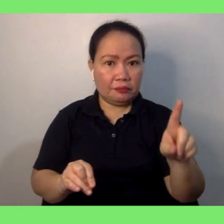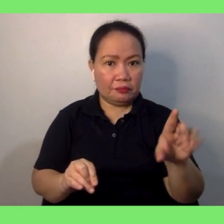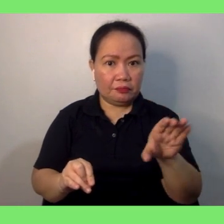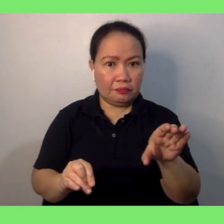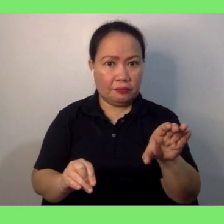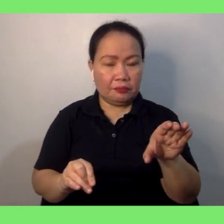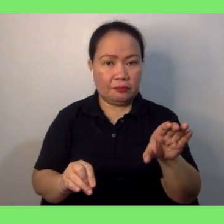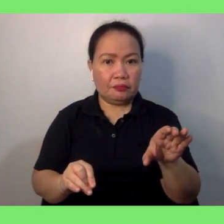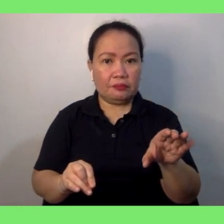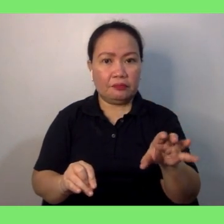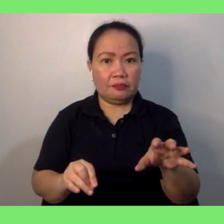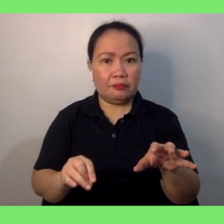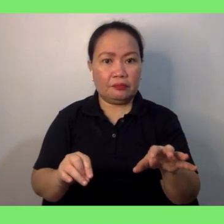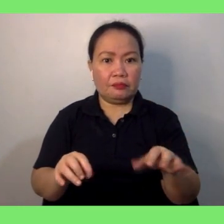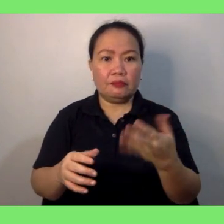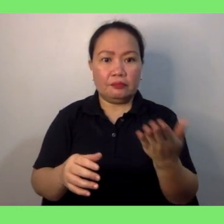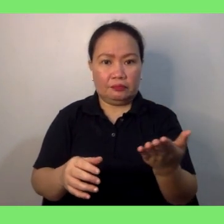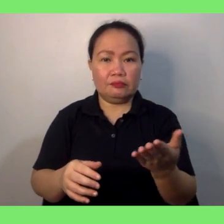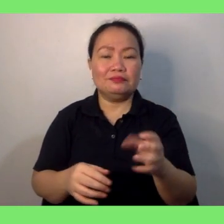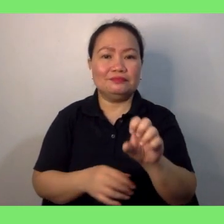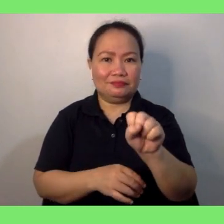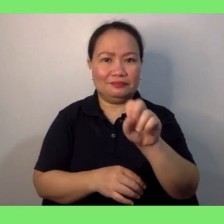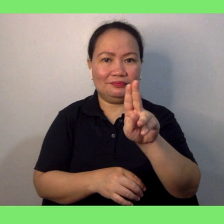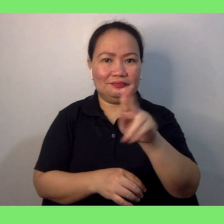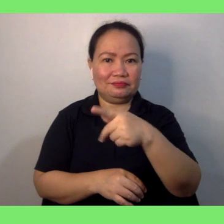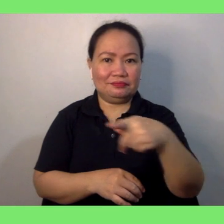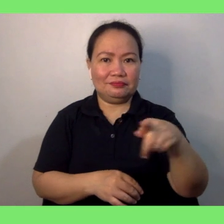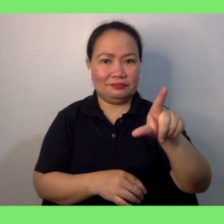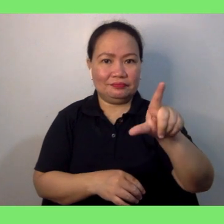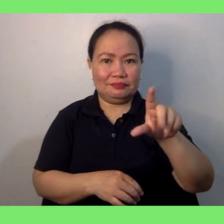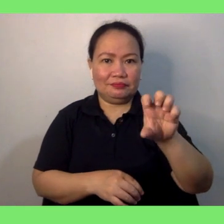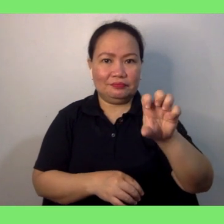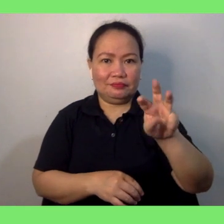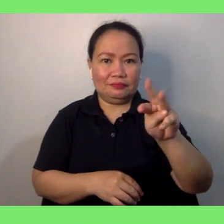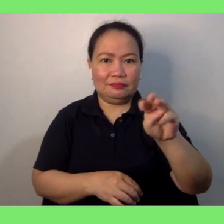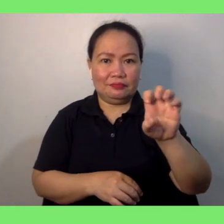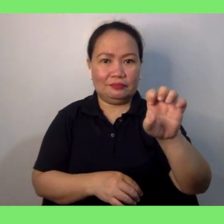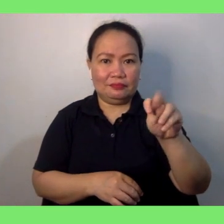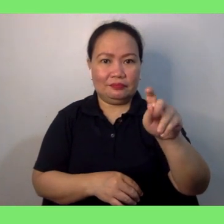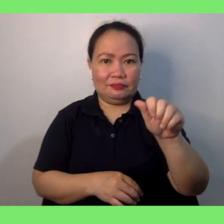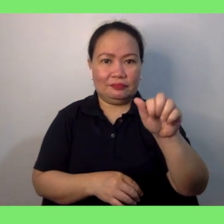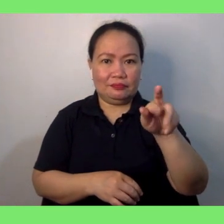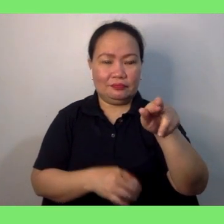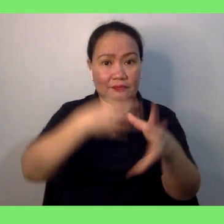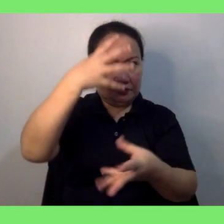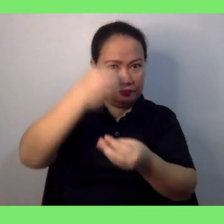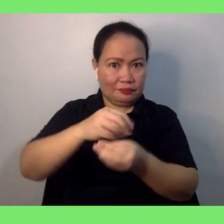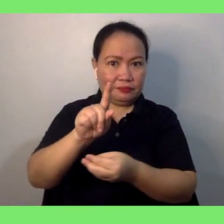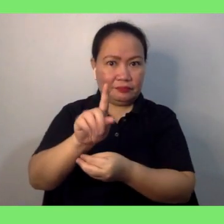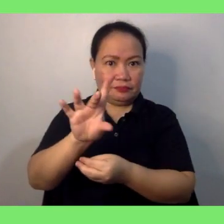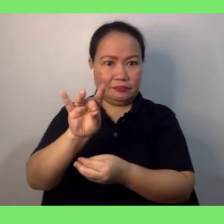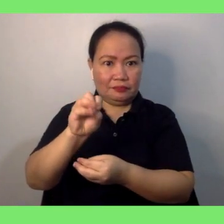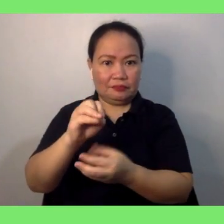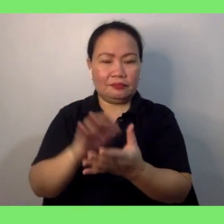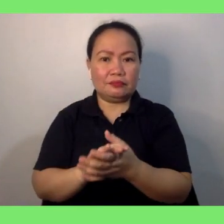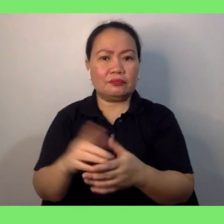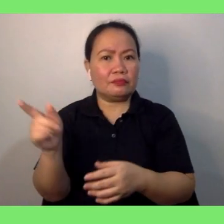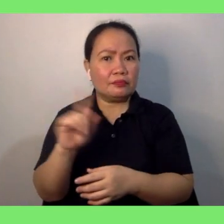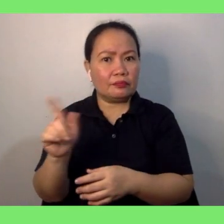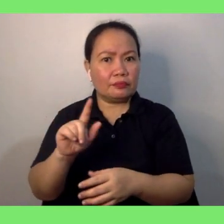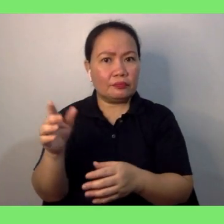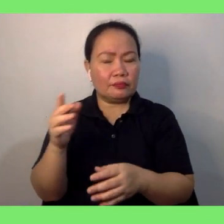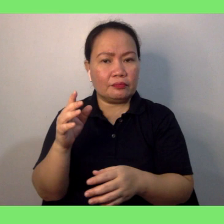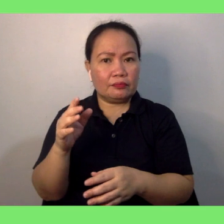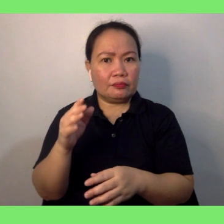sabihin, exterior angles on the same side are also supplementary. Okay, so what do we